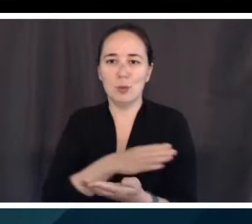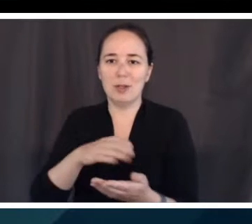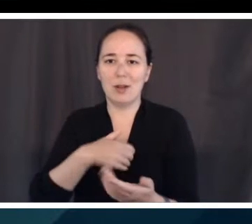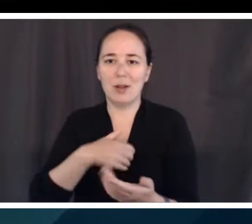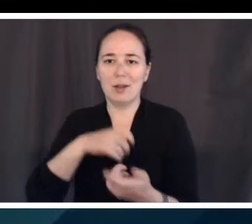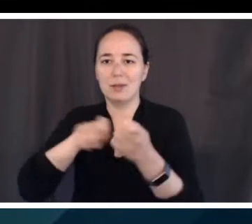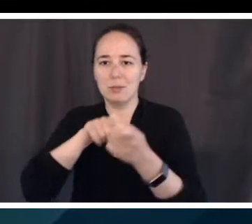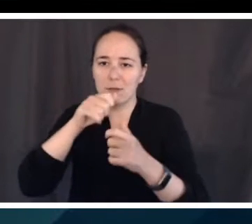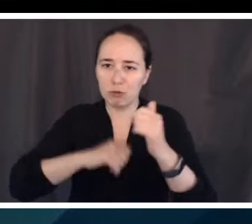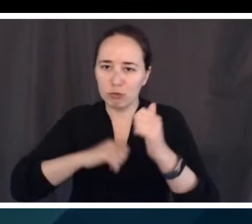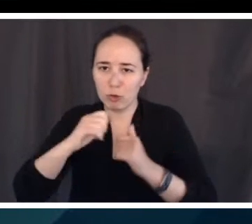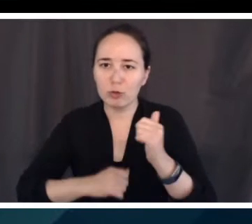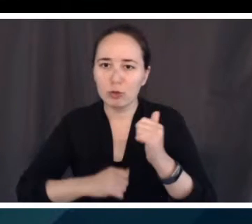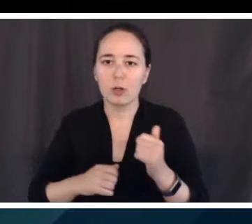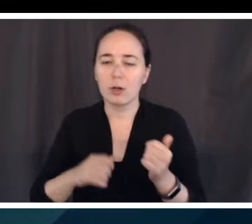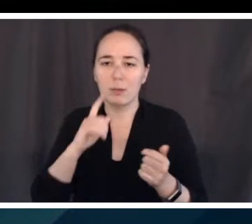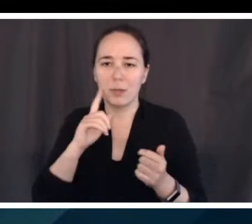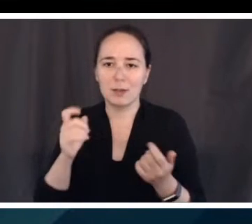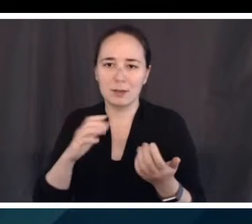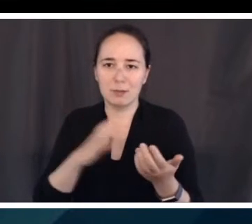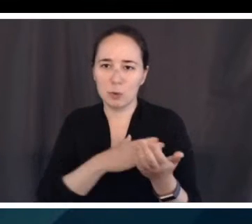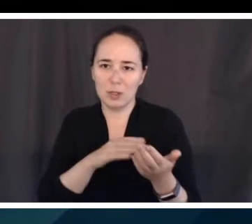out because there's only so many ways it could go.